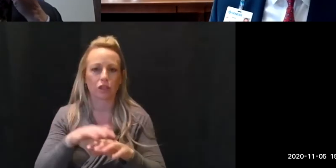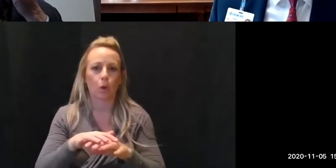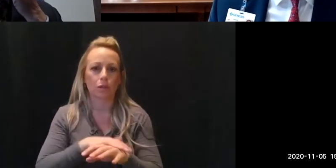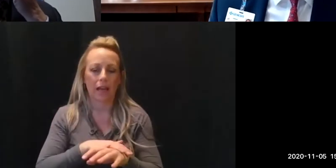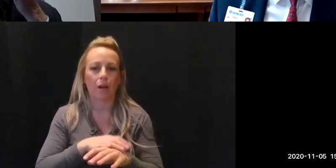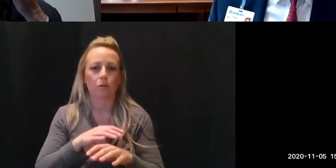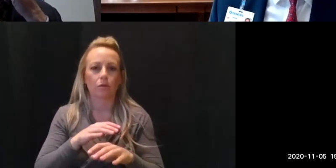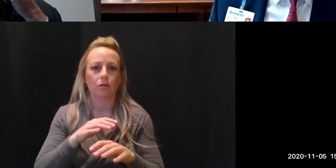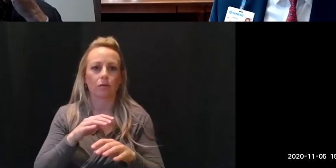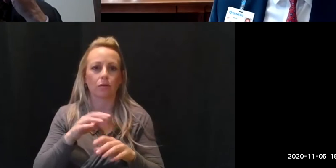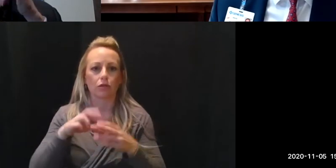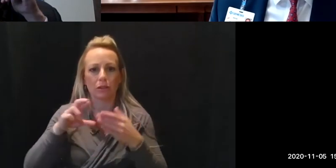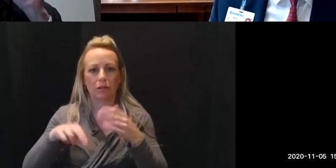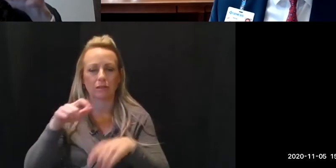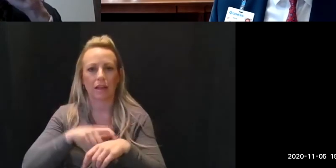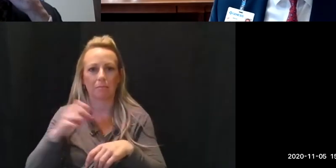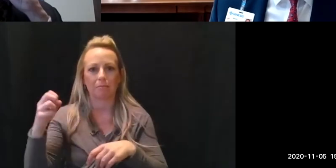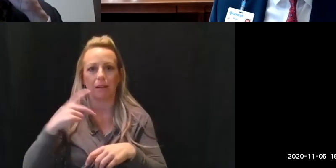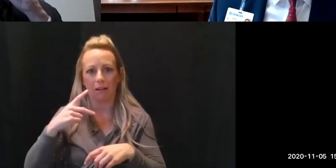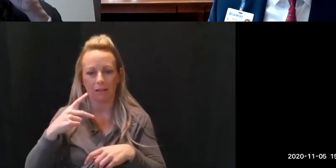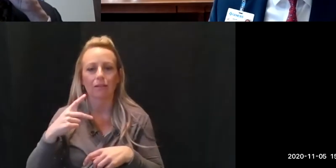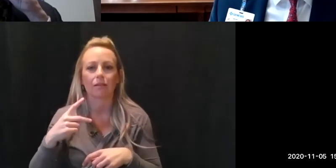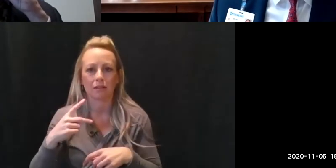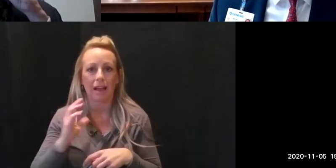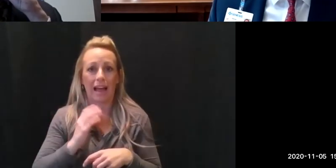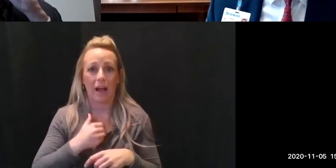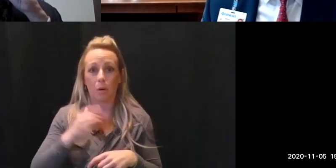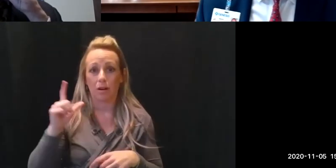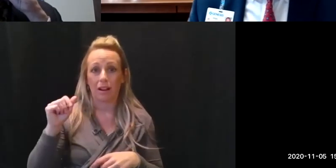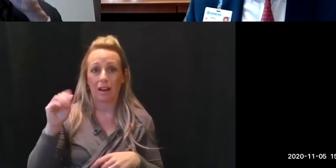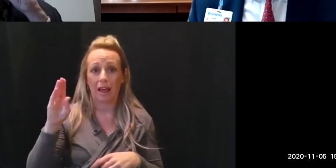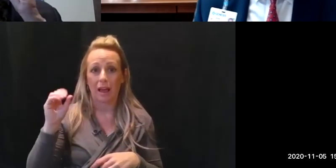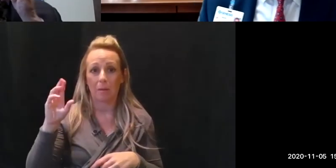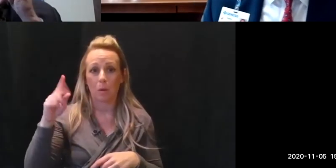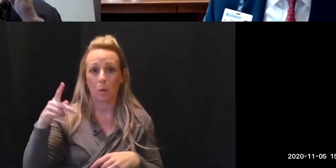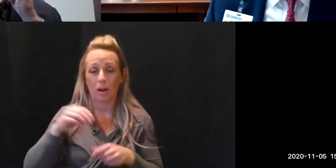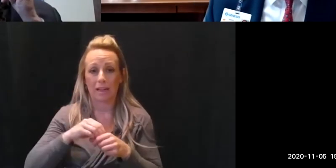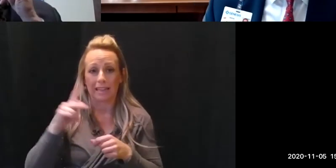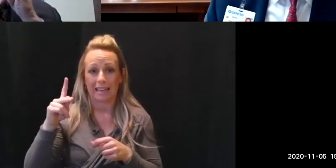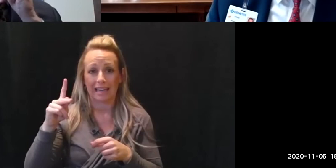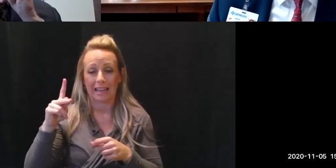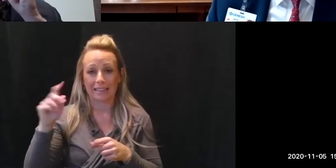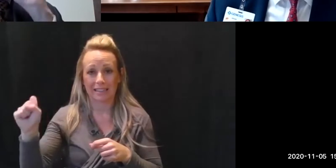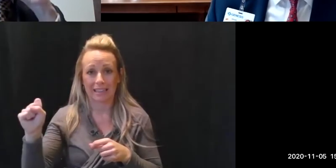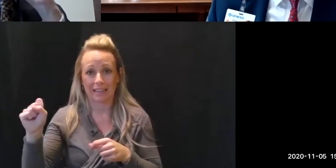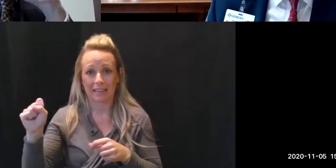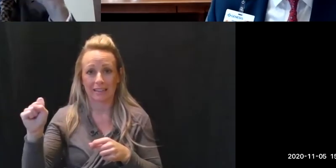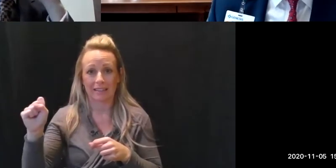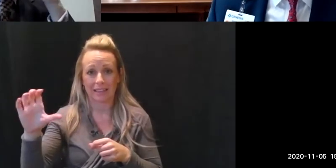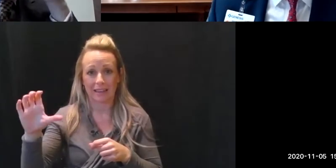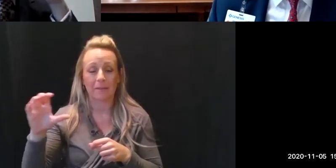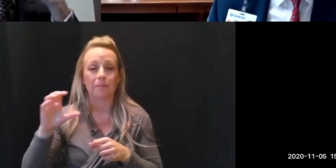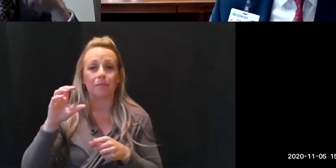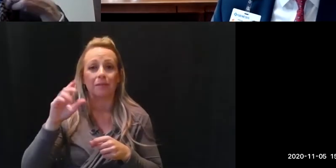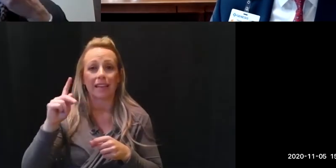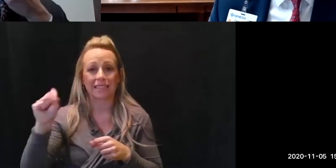turnaround time. And unfortunately, the LabCorp facility we use in Kansas City is now out to, you know, 3 days